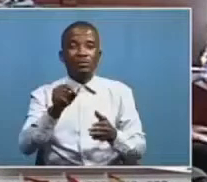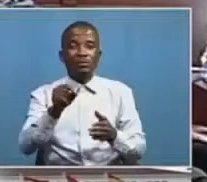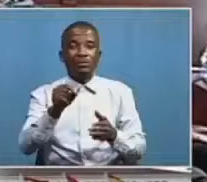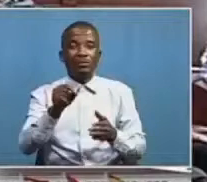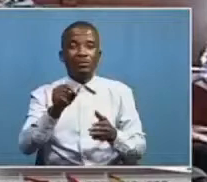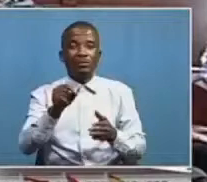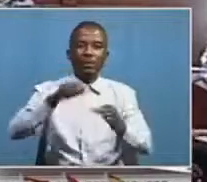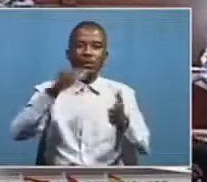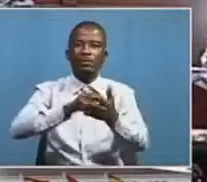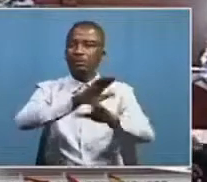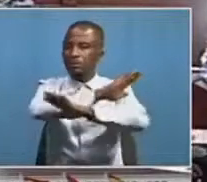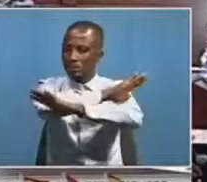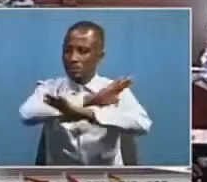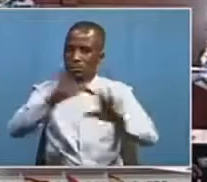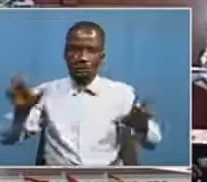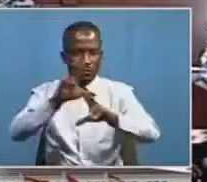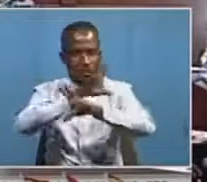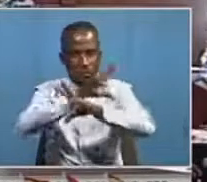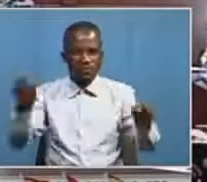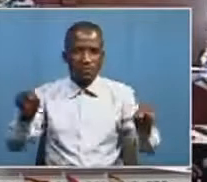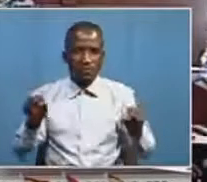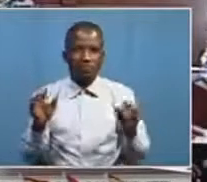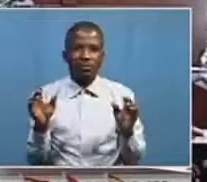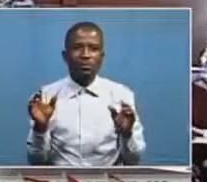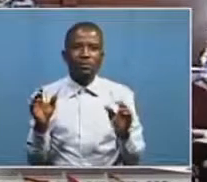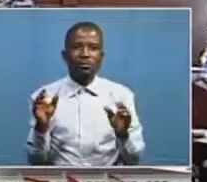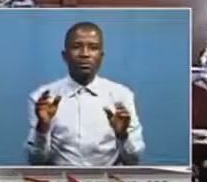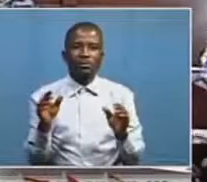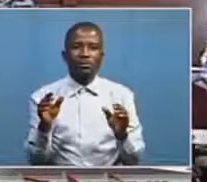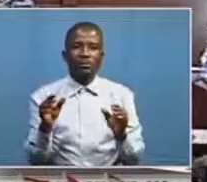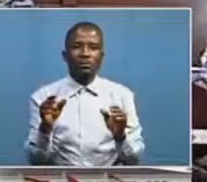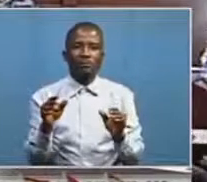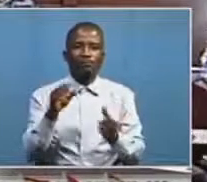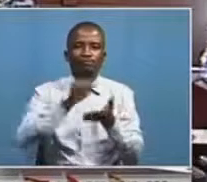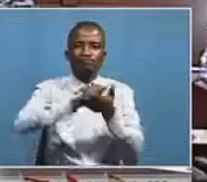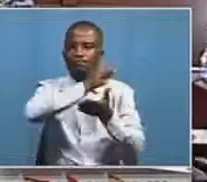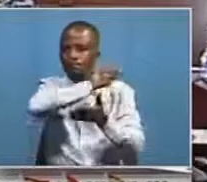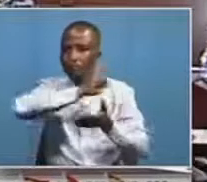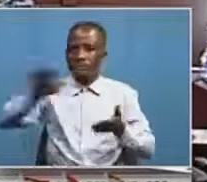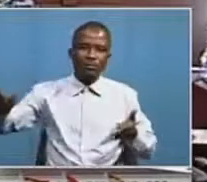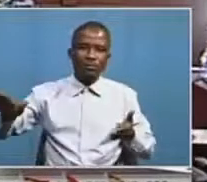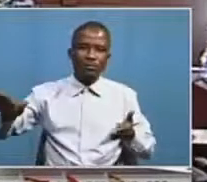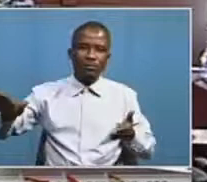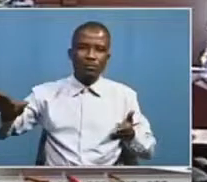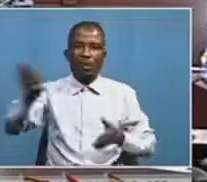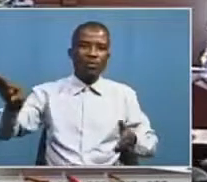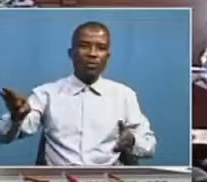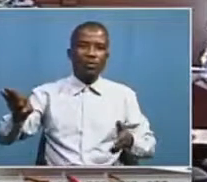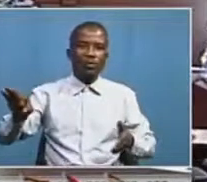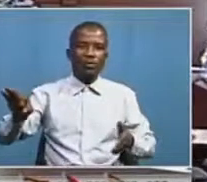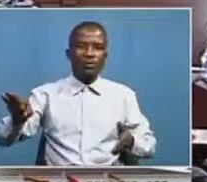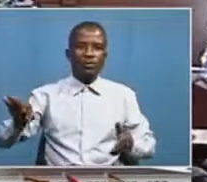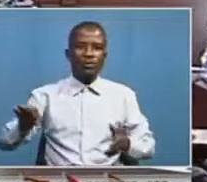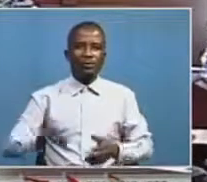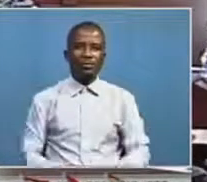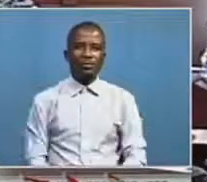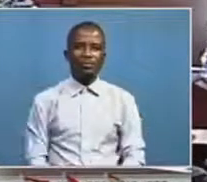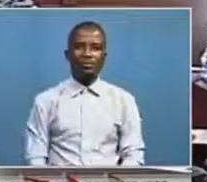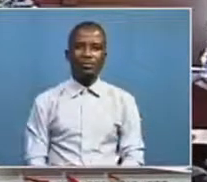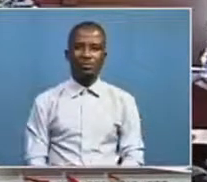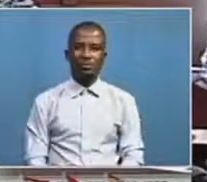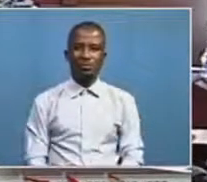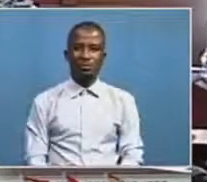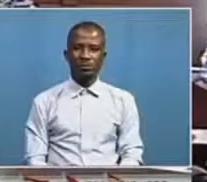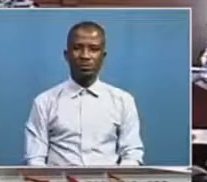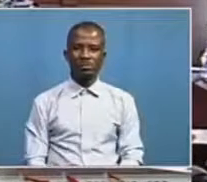the petitioner as in relief F. We are only dismiss the petition as having no merit.